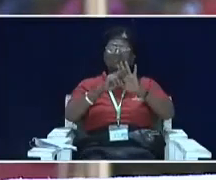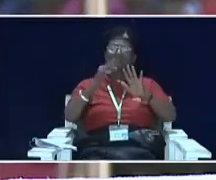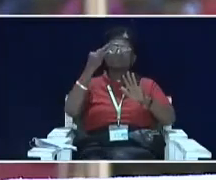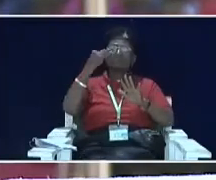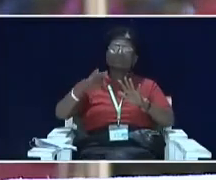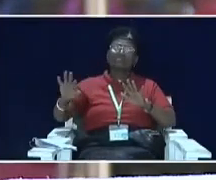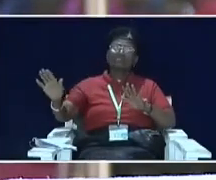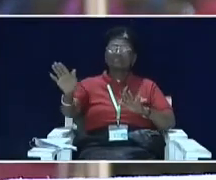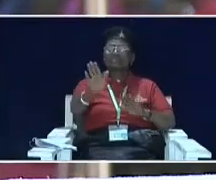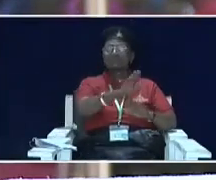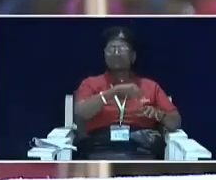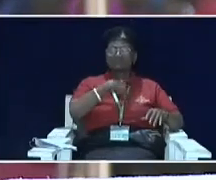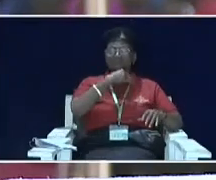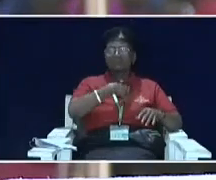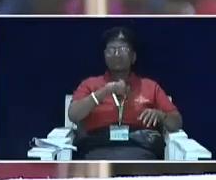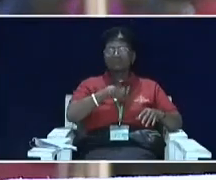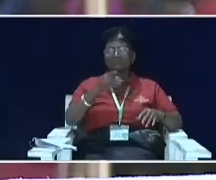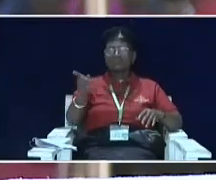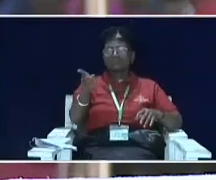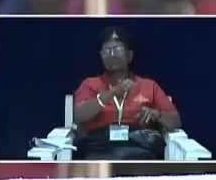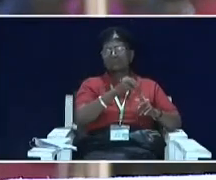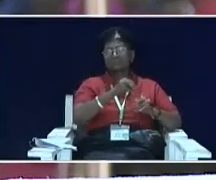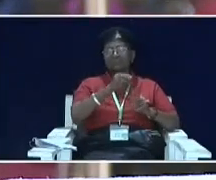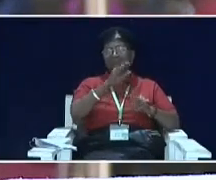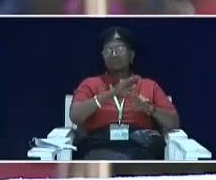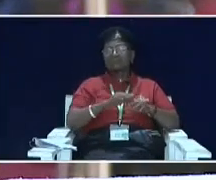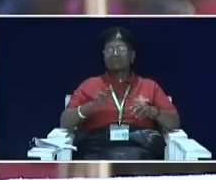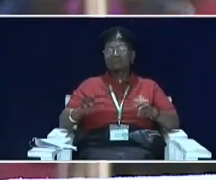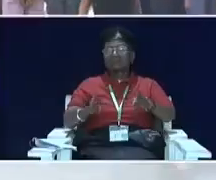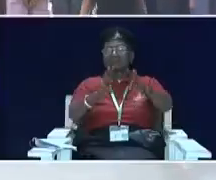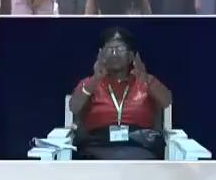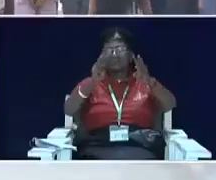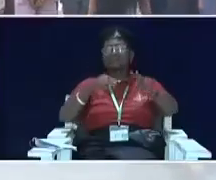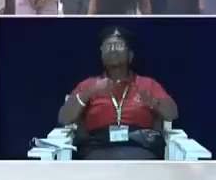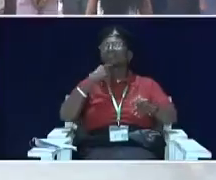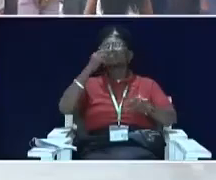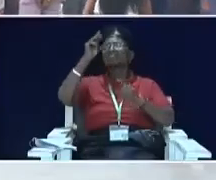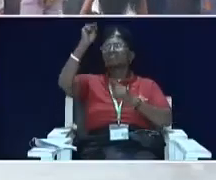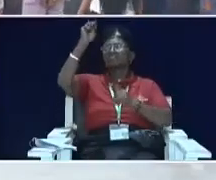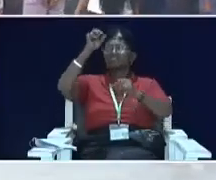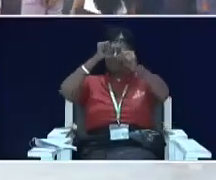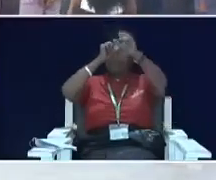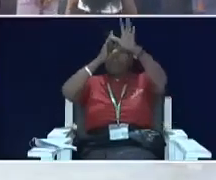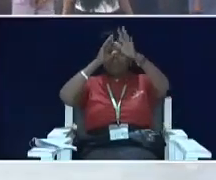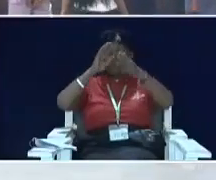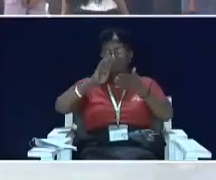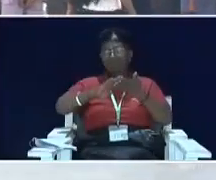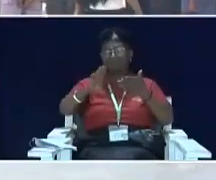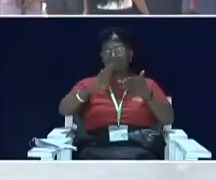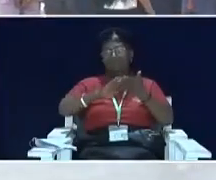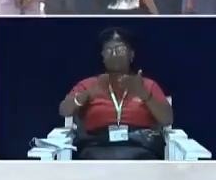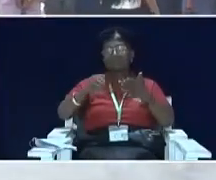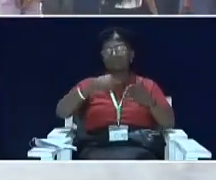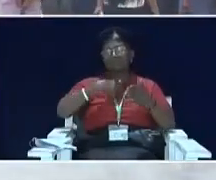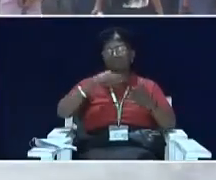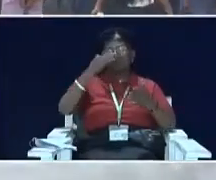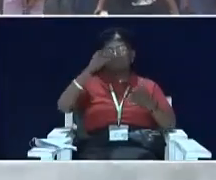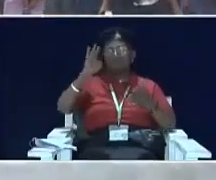too begin to cry unto Him and say, Lord, forgive all my sins. Let your blood wash me clean.